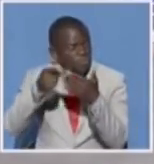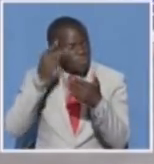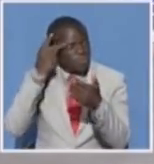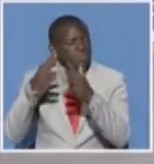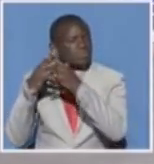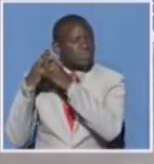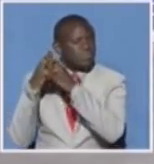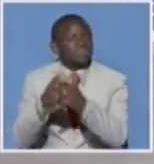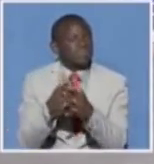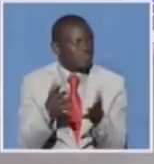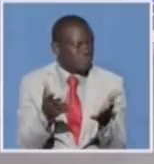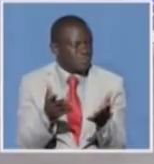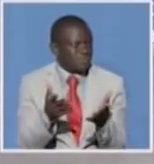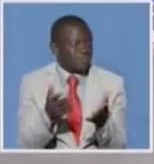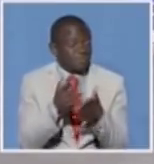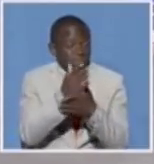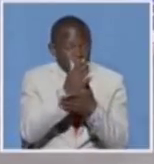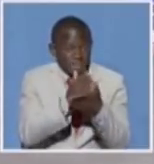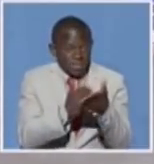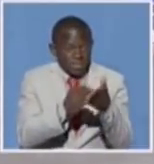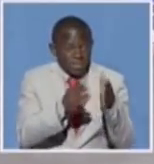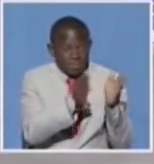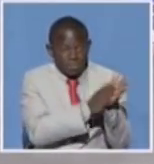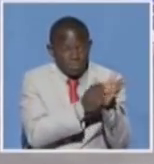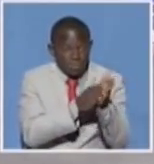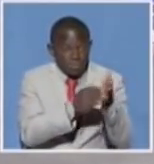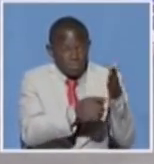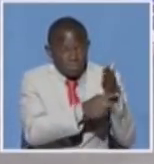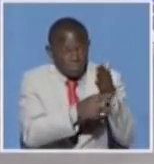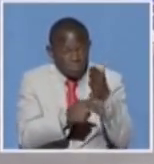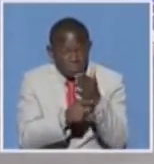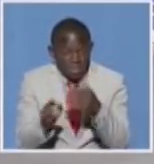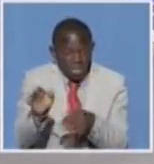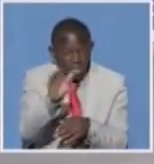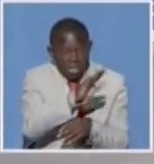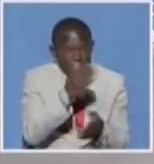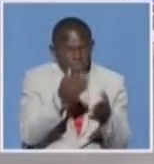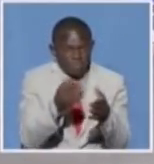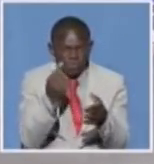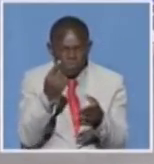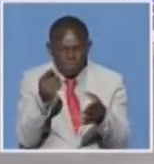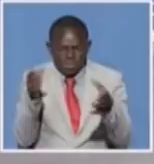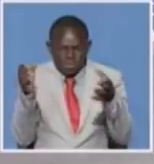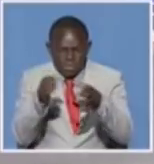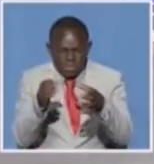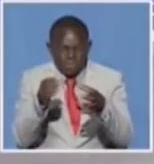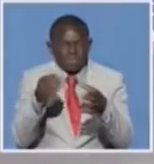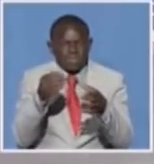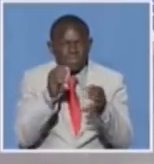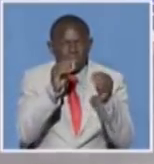urban area schools, you find 65 to 70 pupils in one class. Yes,